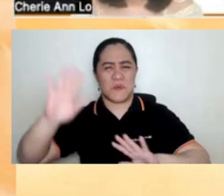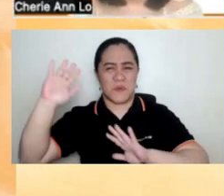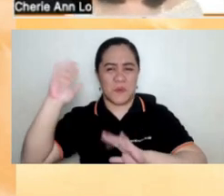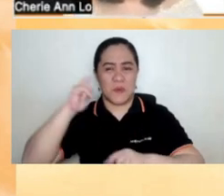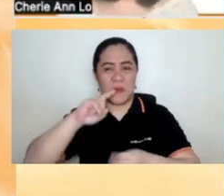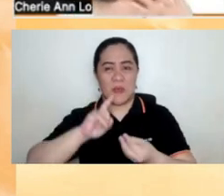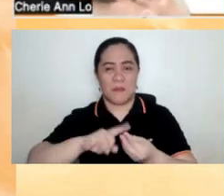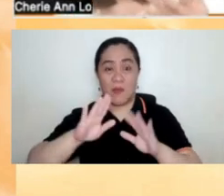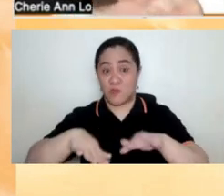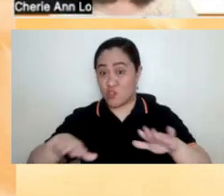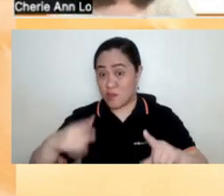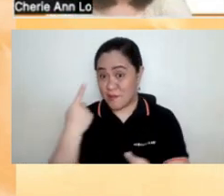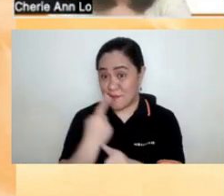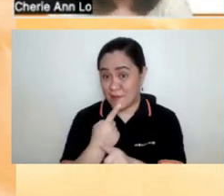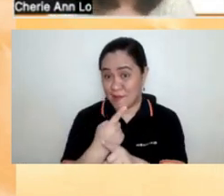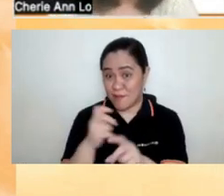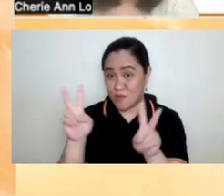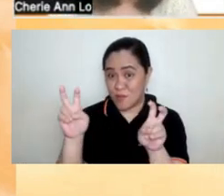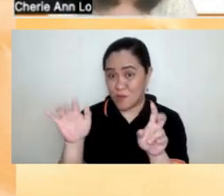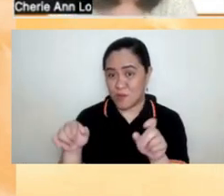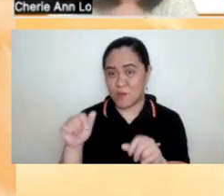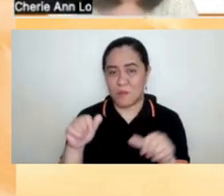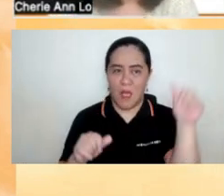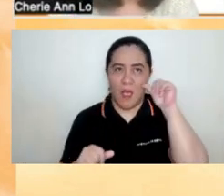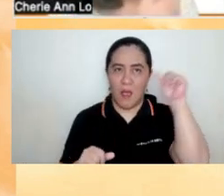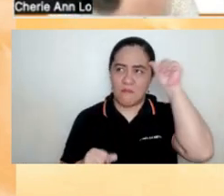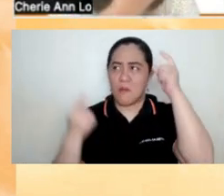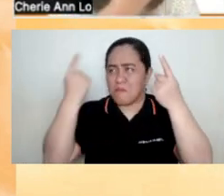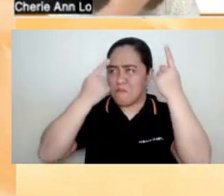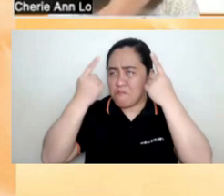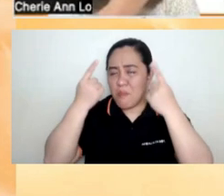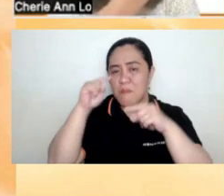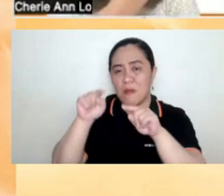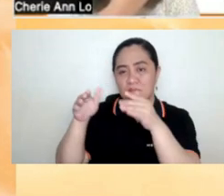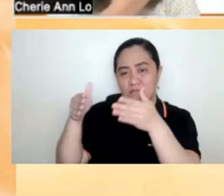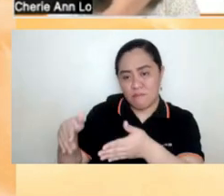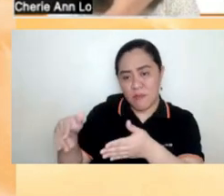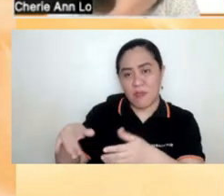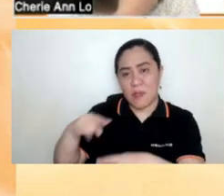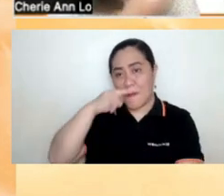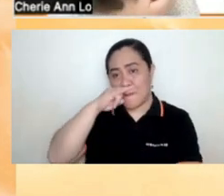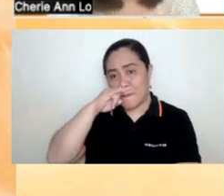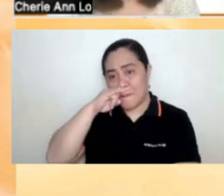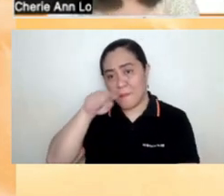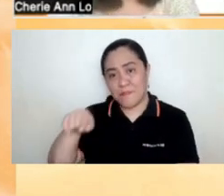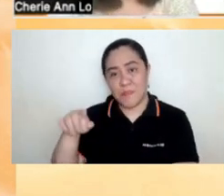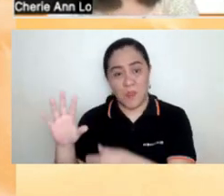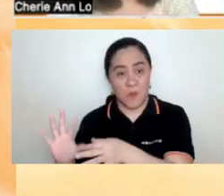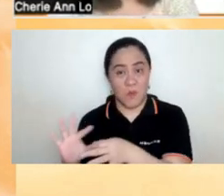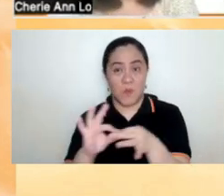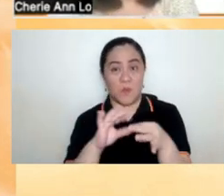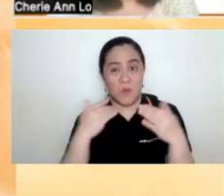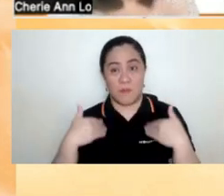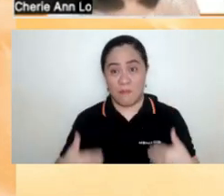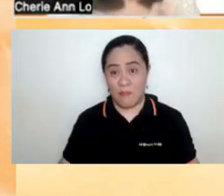our children, right? I mean, as adults, we're concerned about that. But, if there's a biological basis to it,